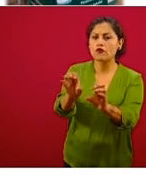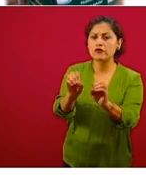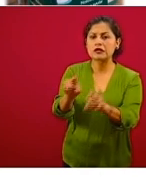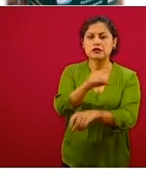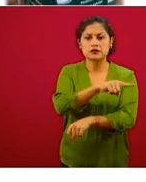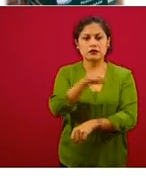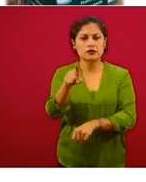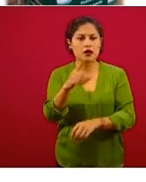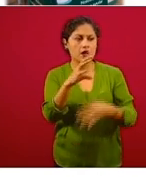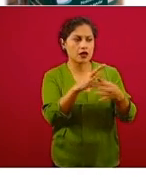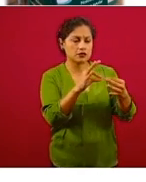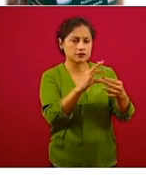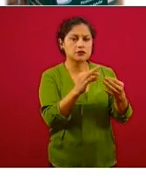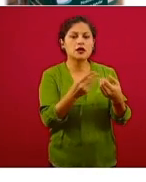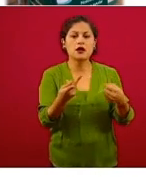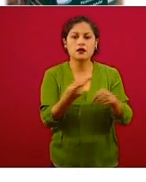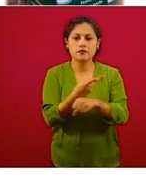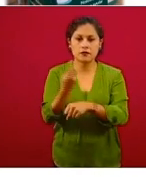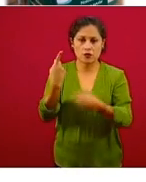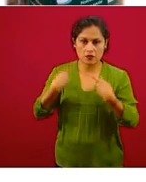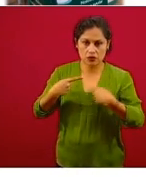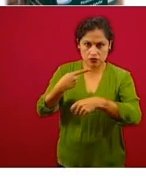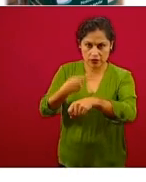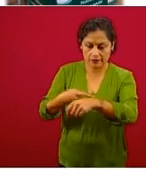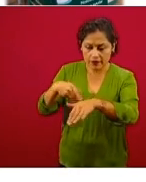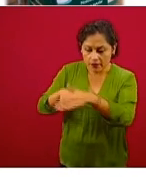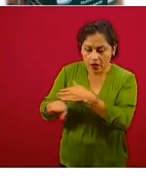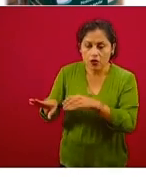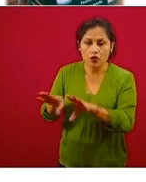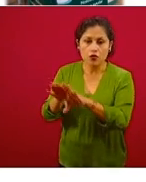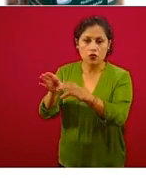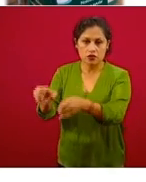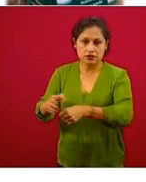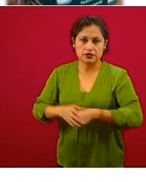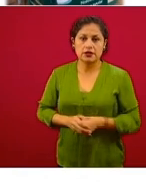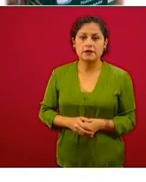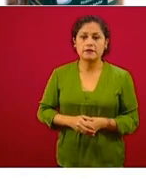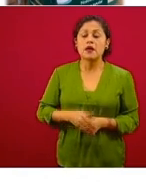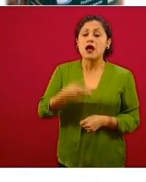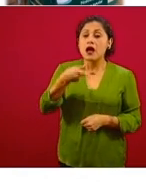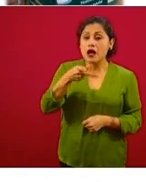in this way the relatives can, in an organized manner,